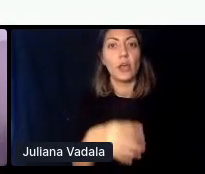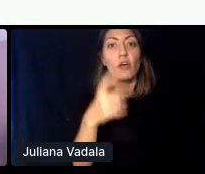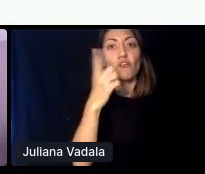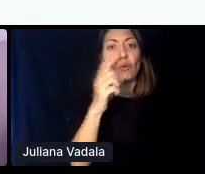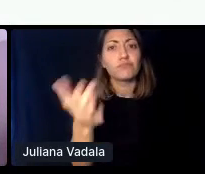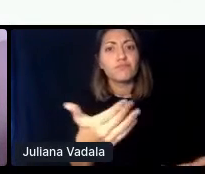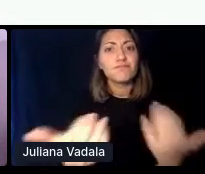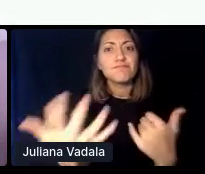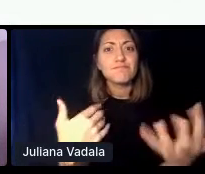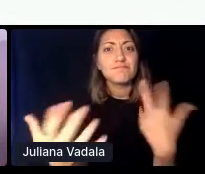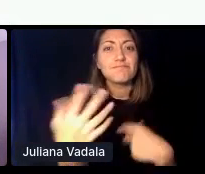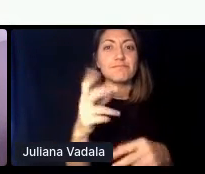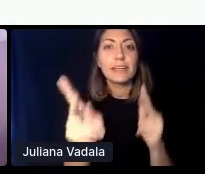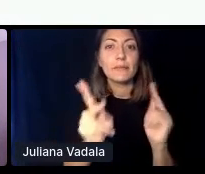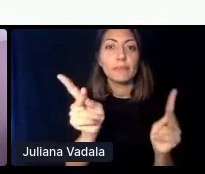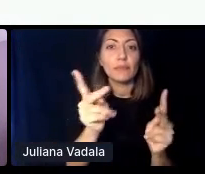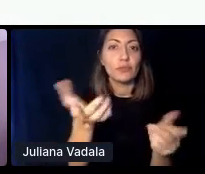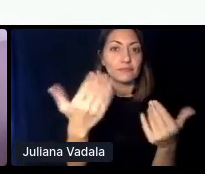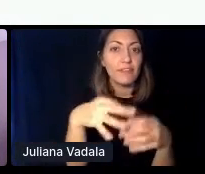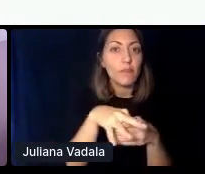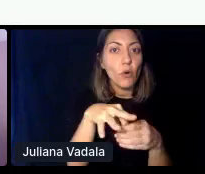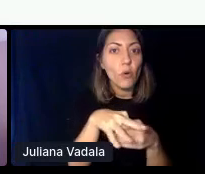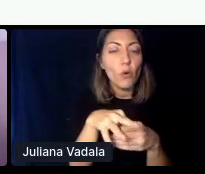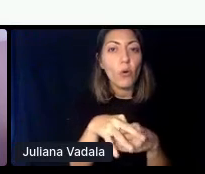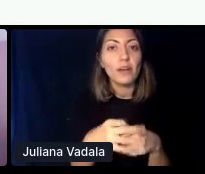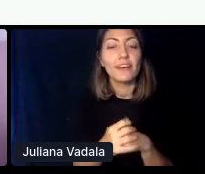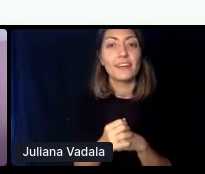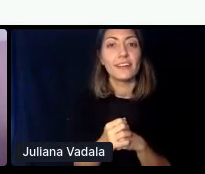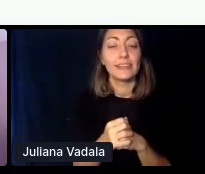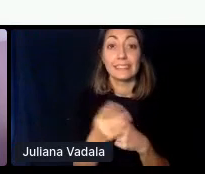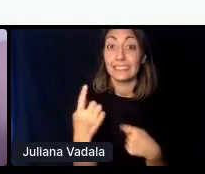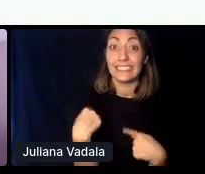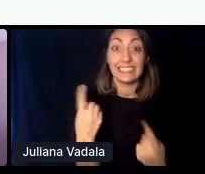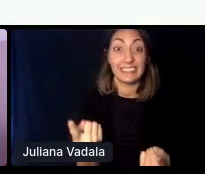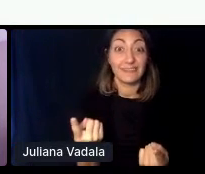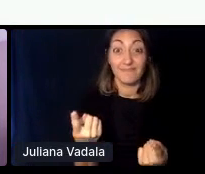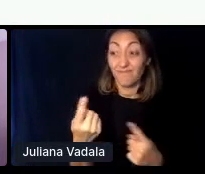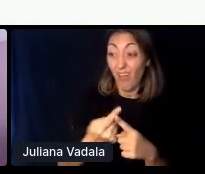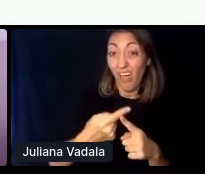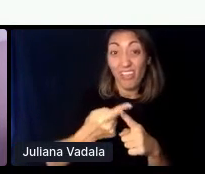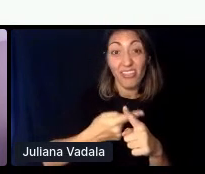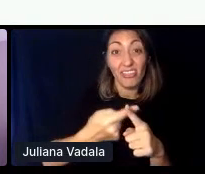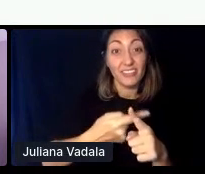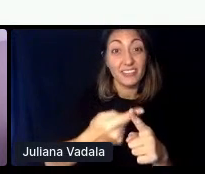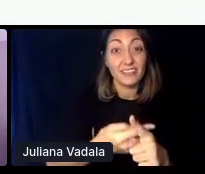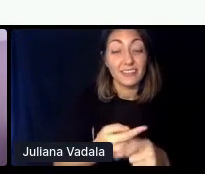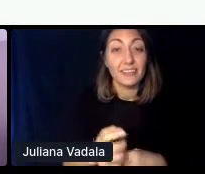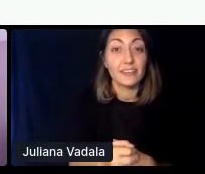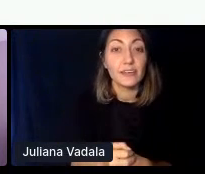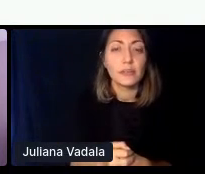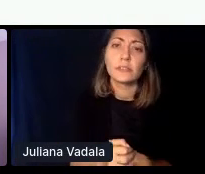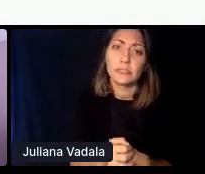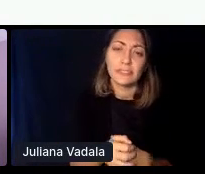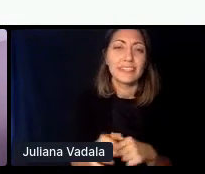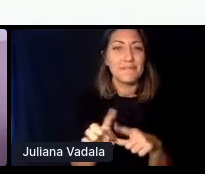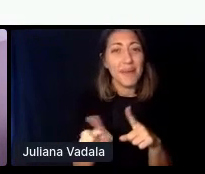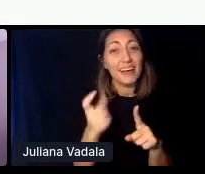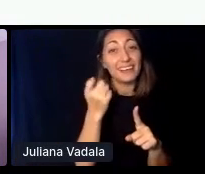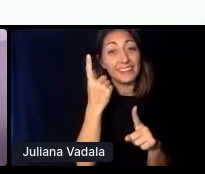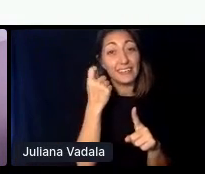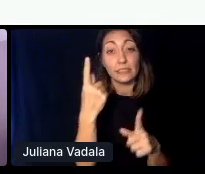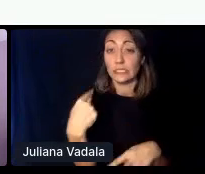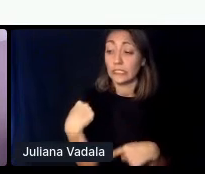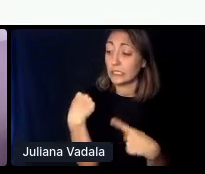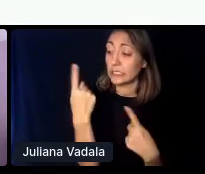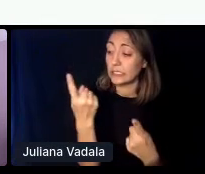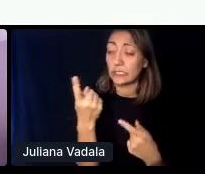and we're just so tired though, and we've come to a place where we may look and feel like the person in